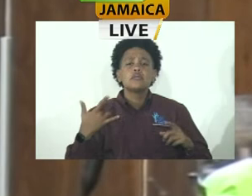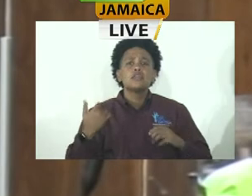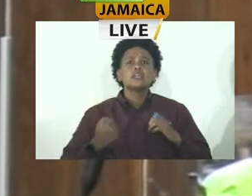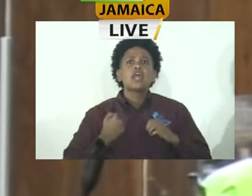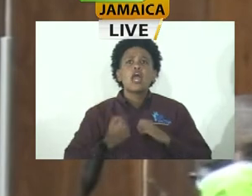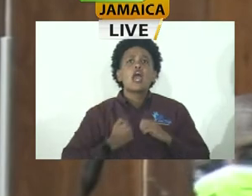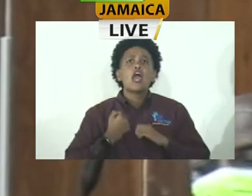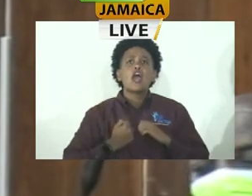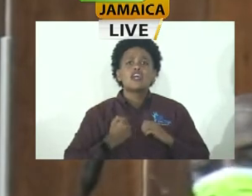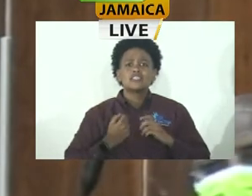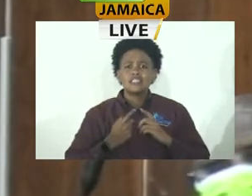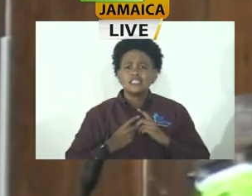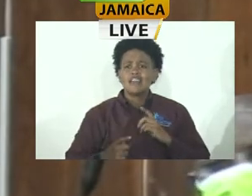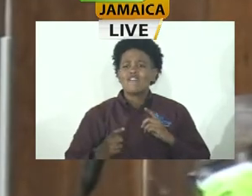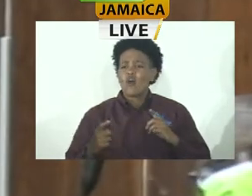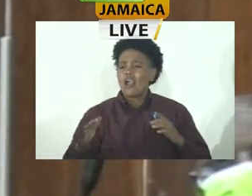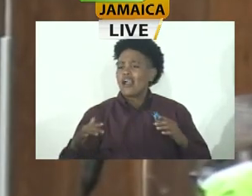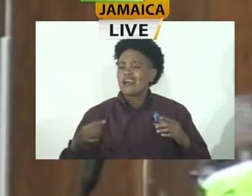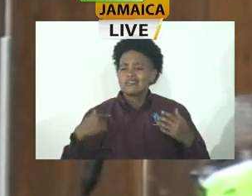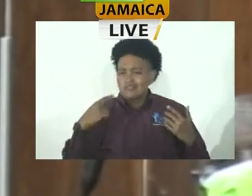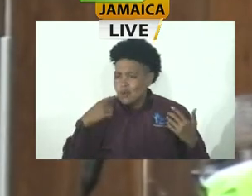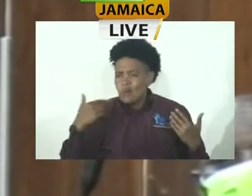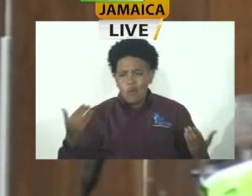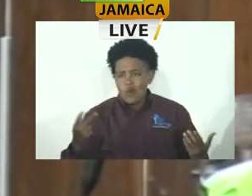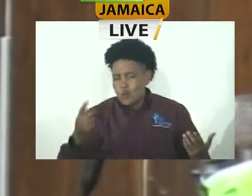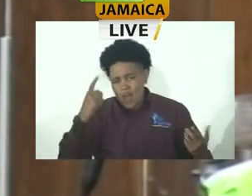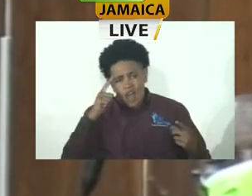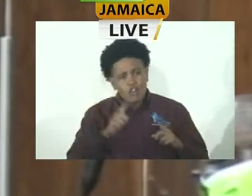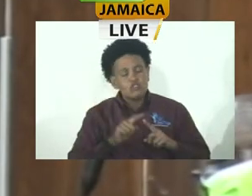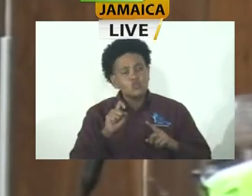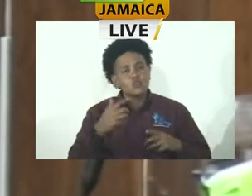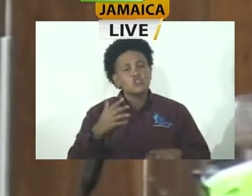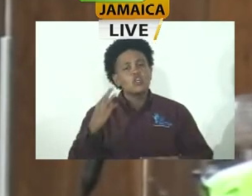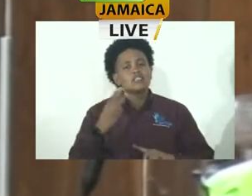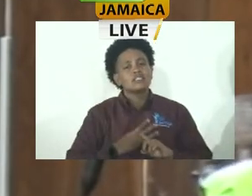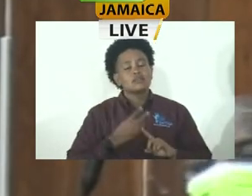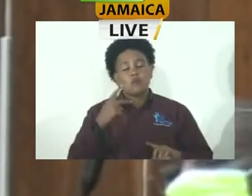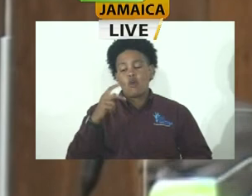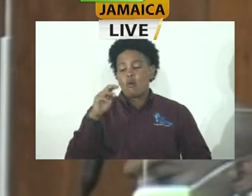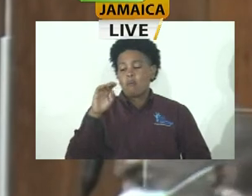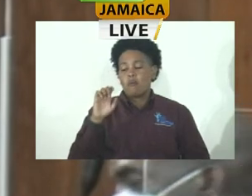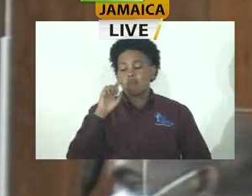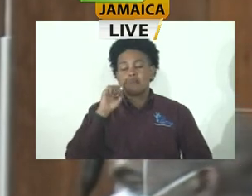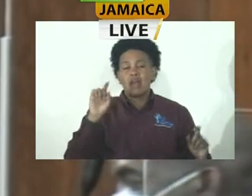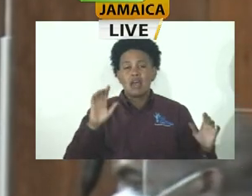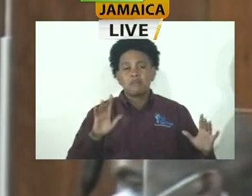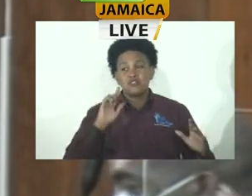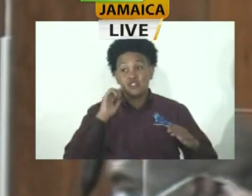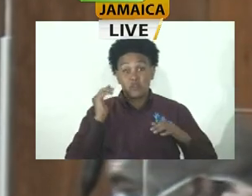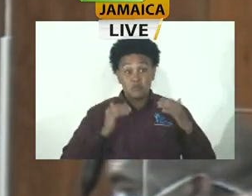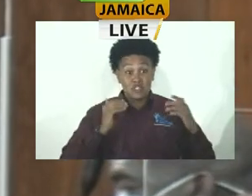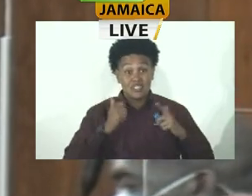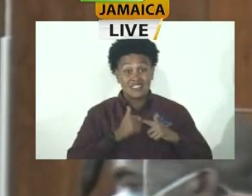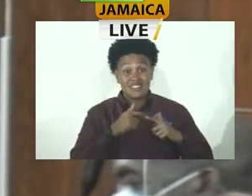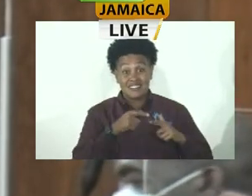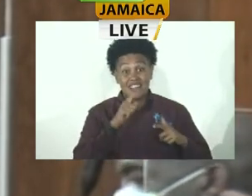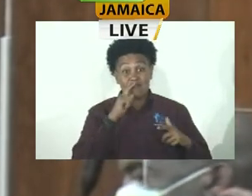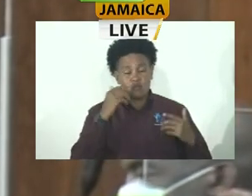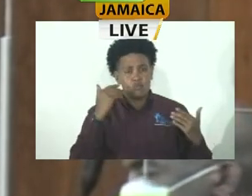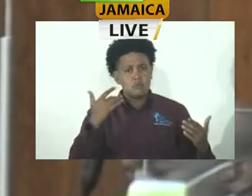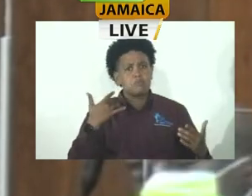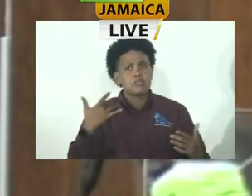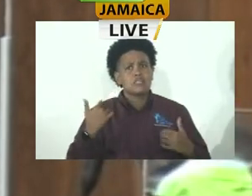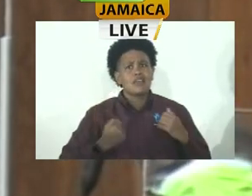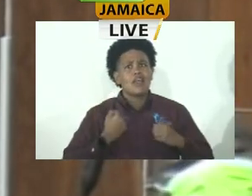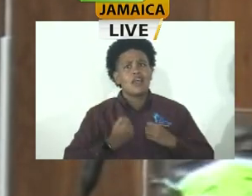should be completed within six months and probate and administration of estates which used to take years madam speaker should